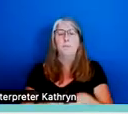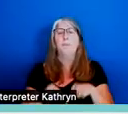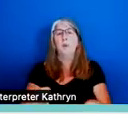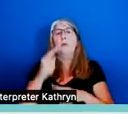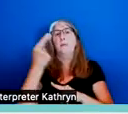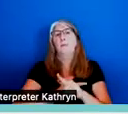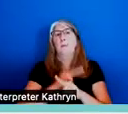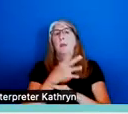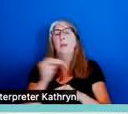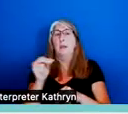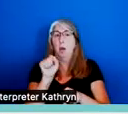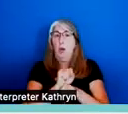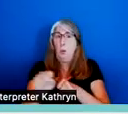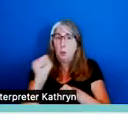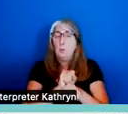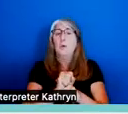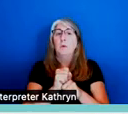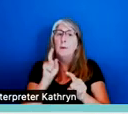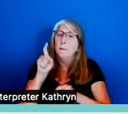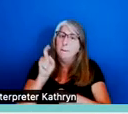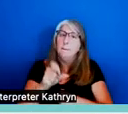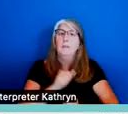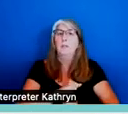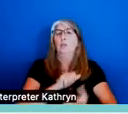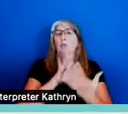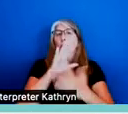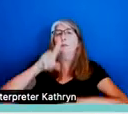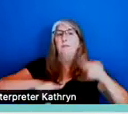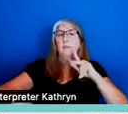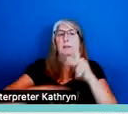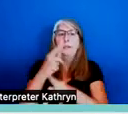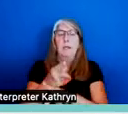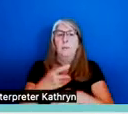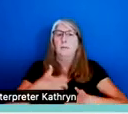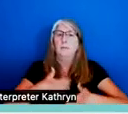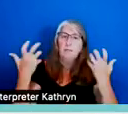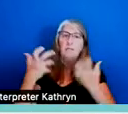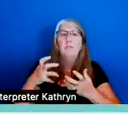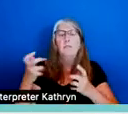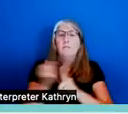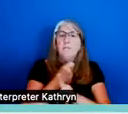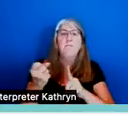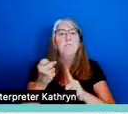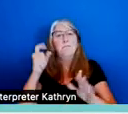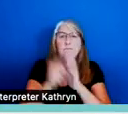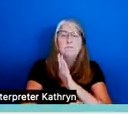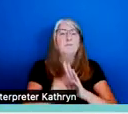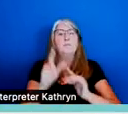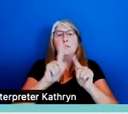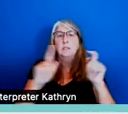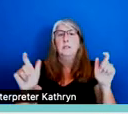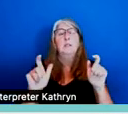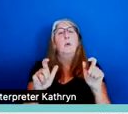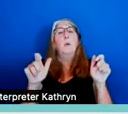prevention efforts must address various forms of violence and racial injustices